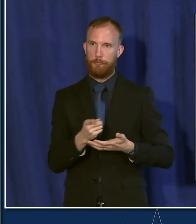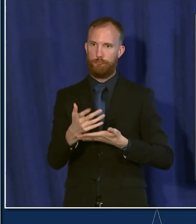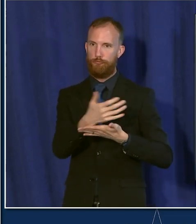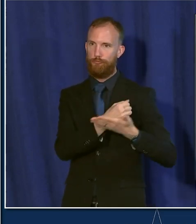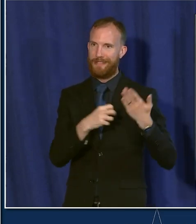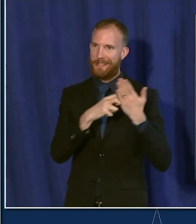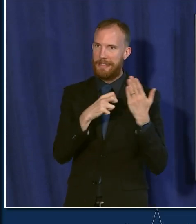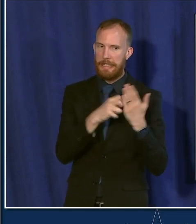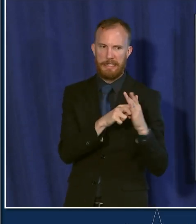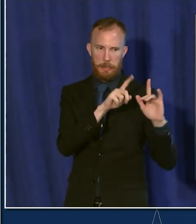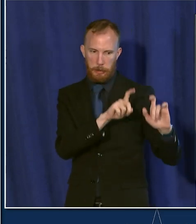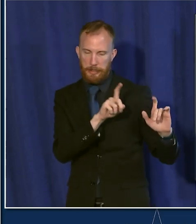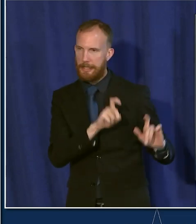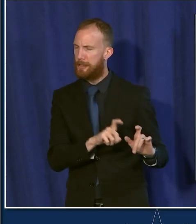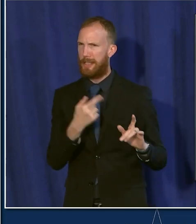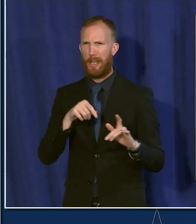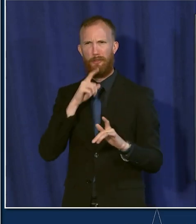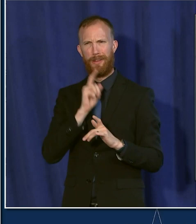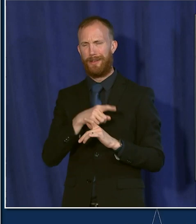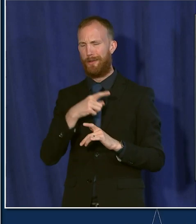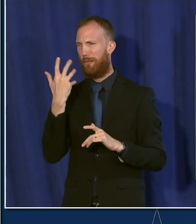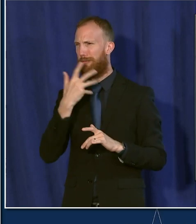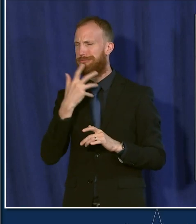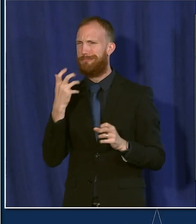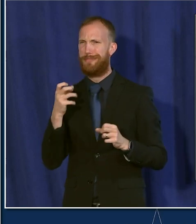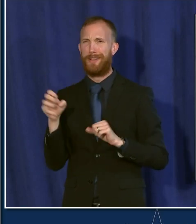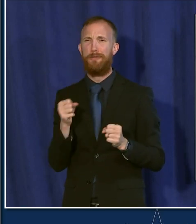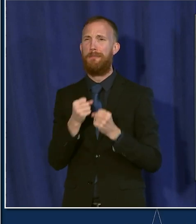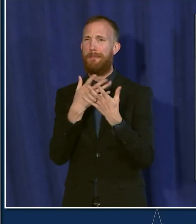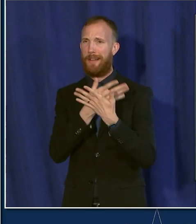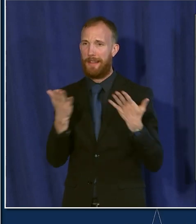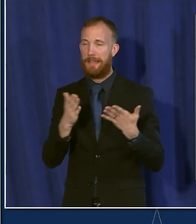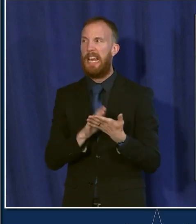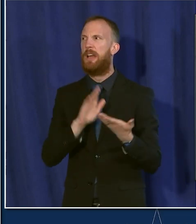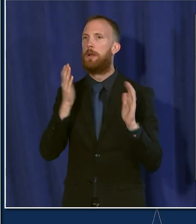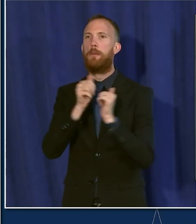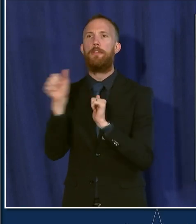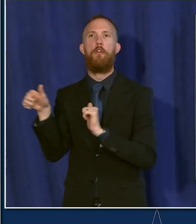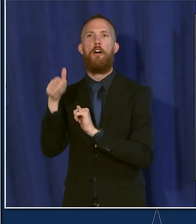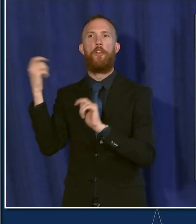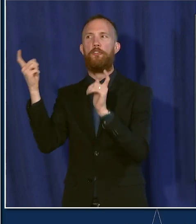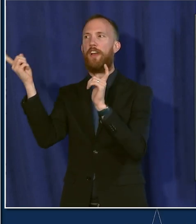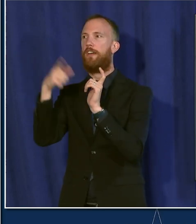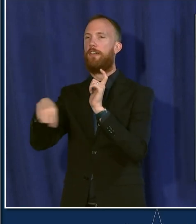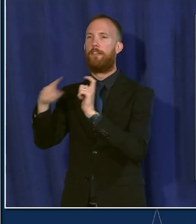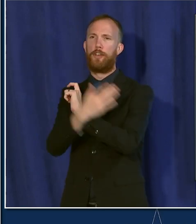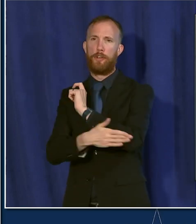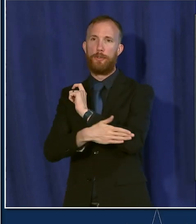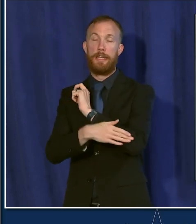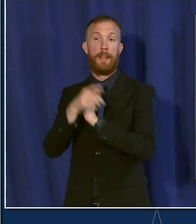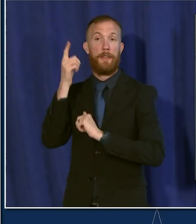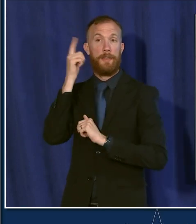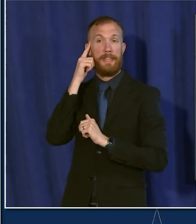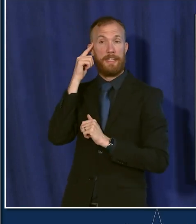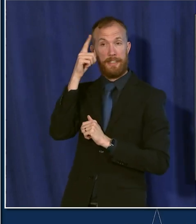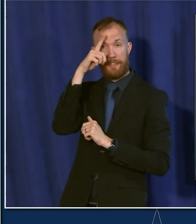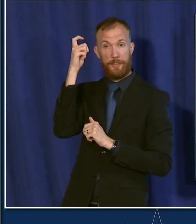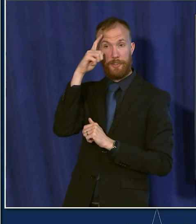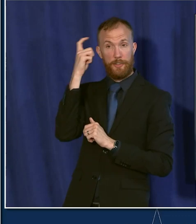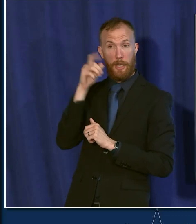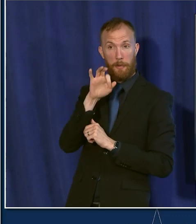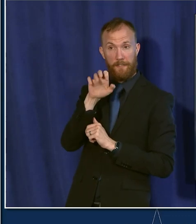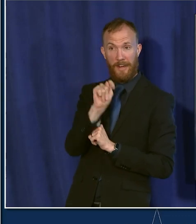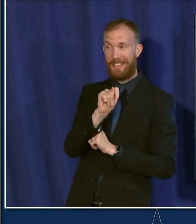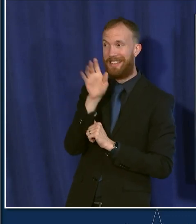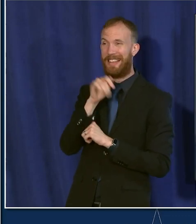I think, above and beyond. And particularly where you compare this to a lot of other festivals around the country. I mean, if you look at Summerfest, for example, which is the largest